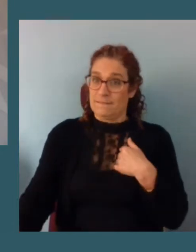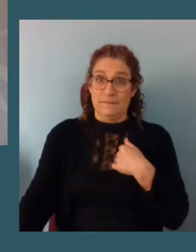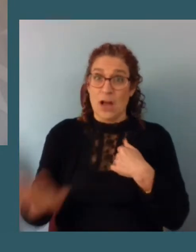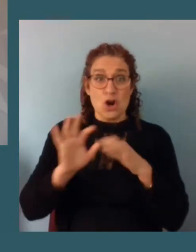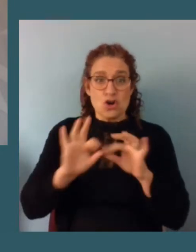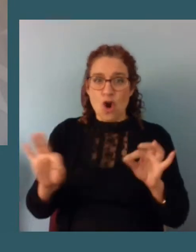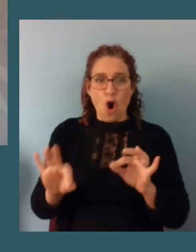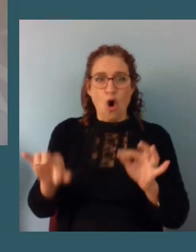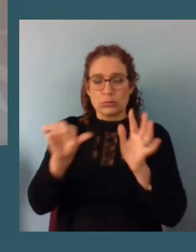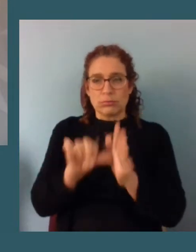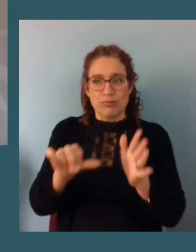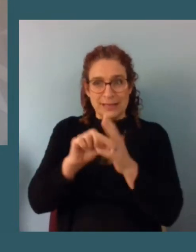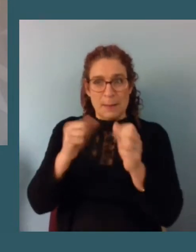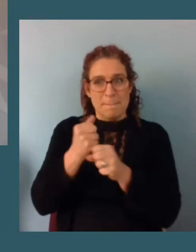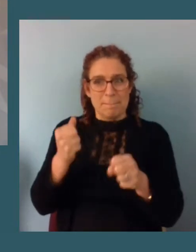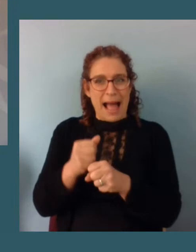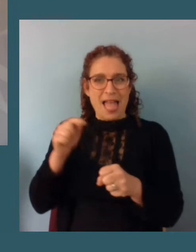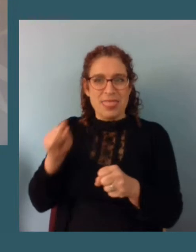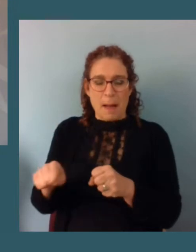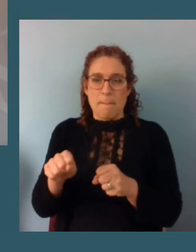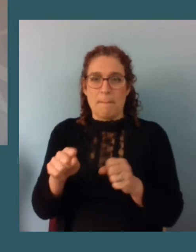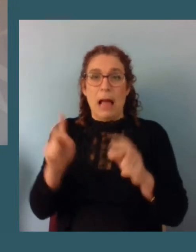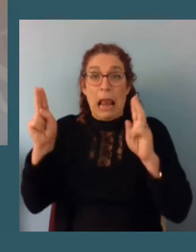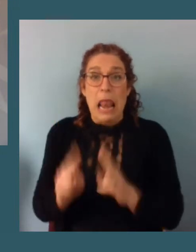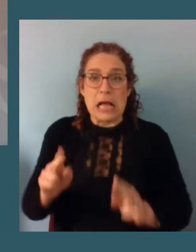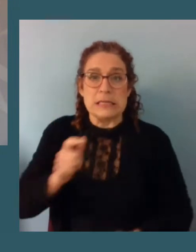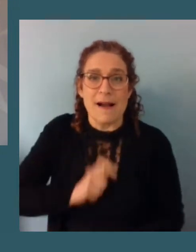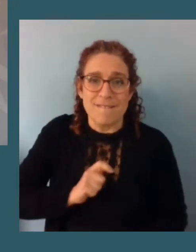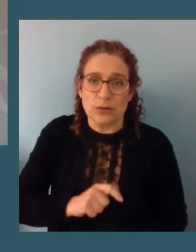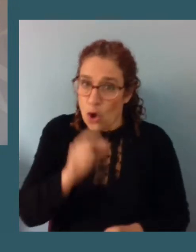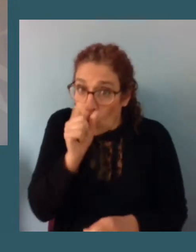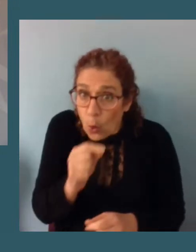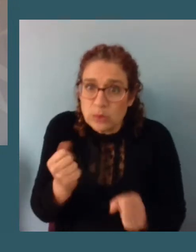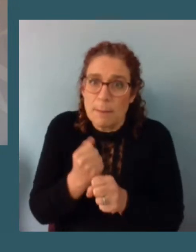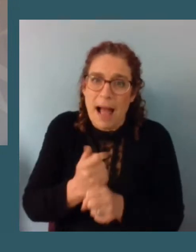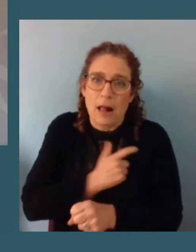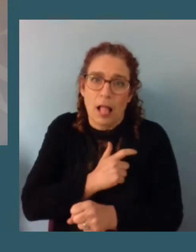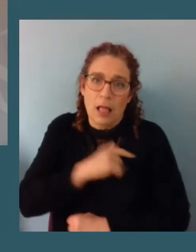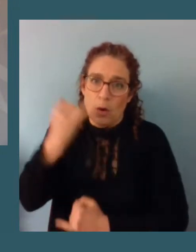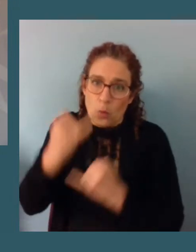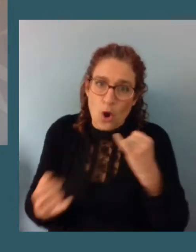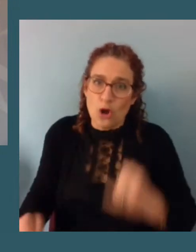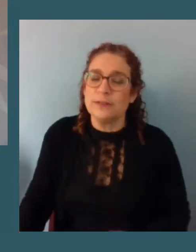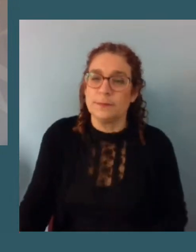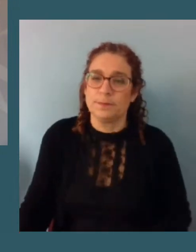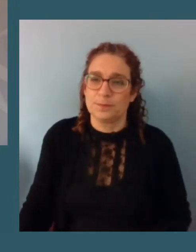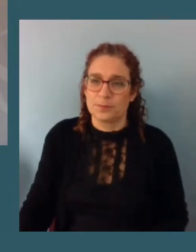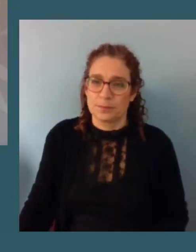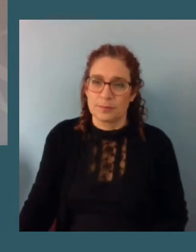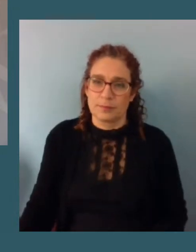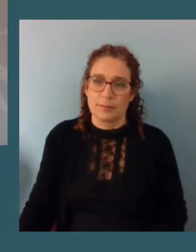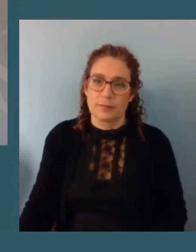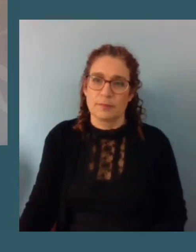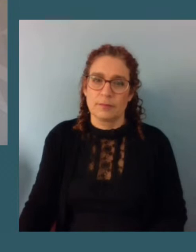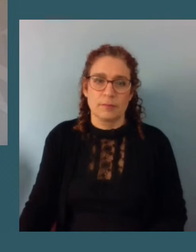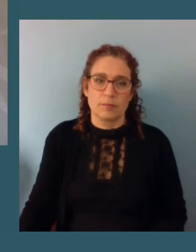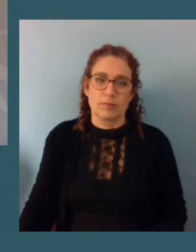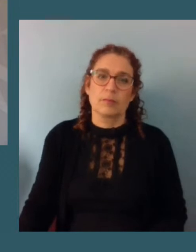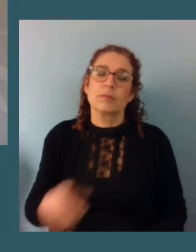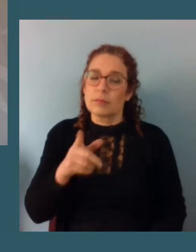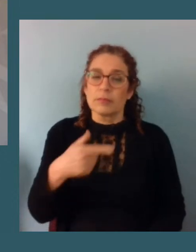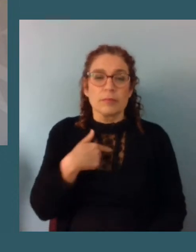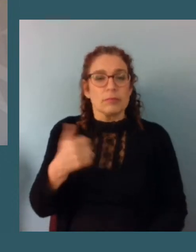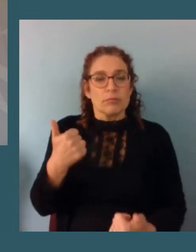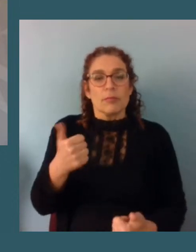outside their comfort zone and making the situation worse. So I think, no, absolutely. It's really encouraging about